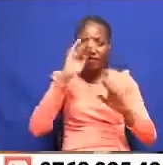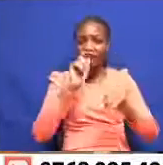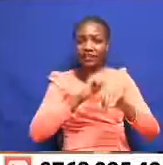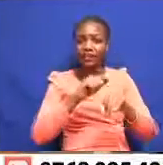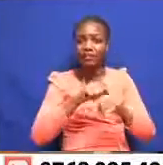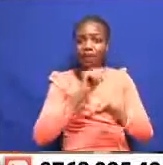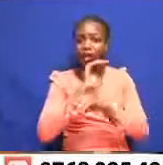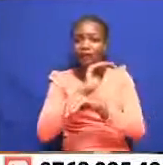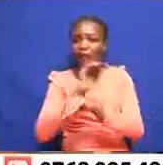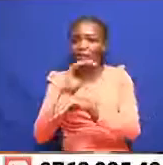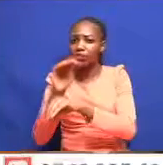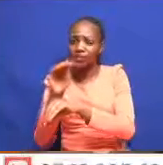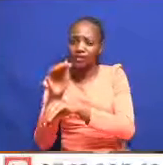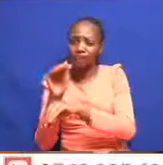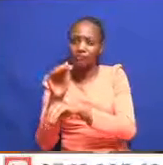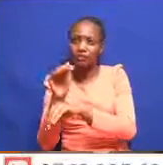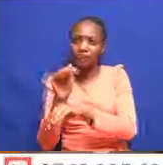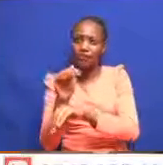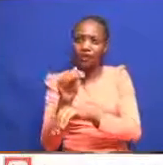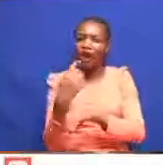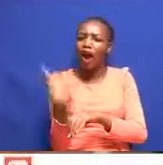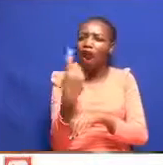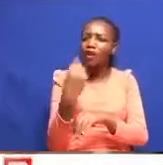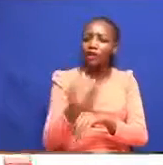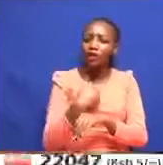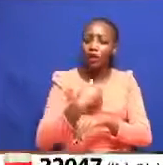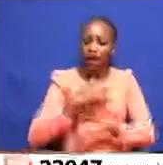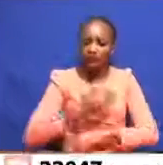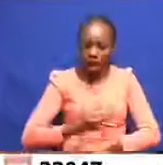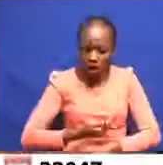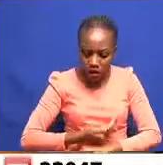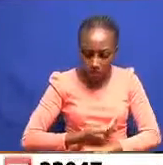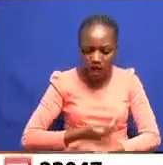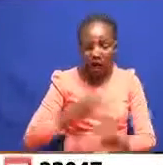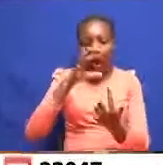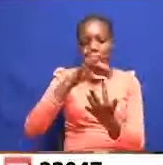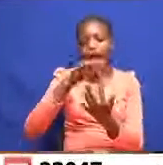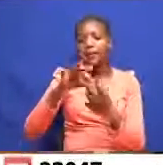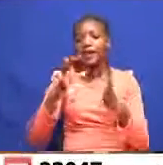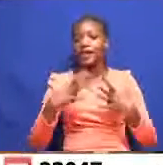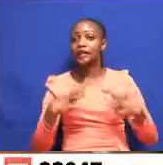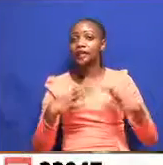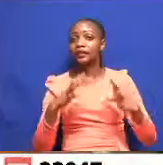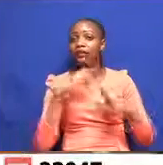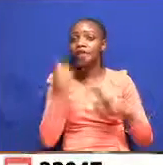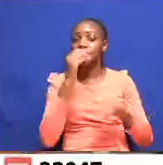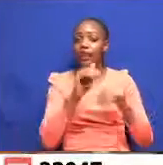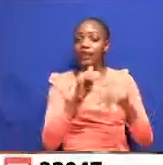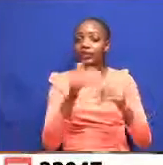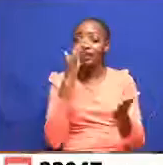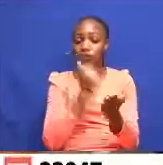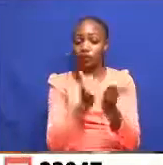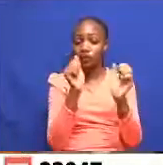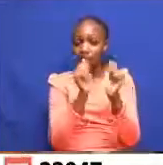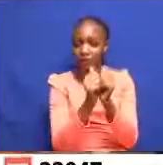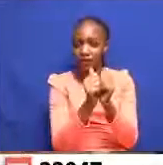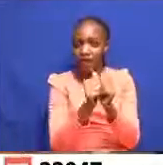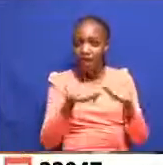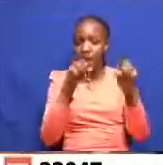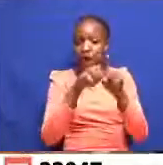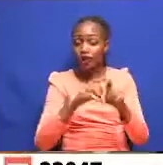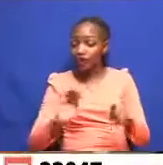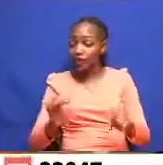upon just to have an honor among the persons whom she was elected in office with, the county